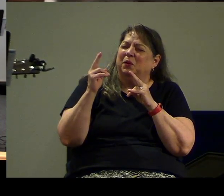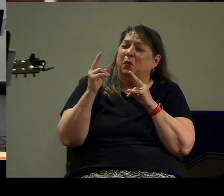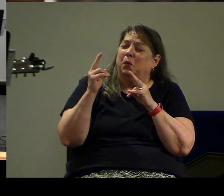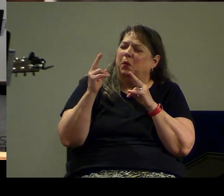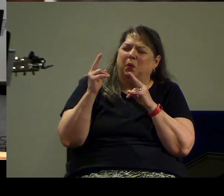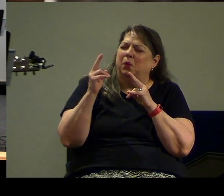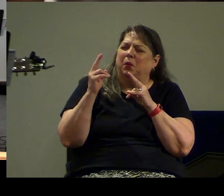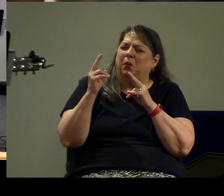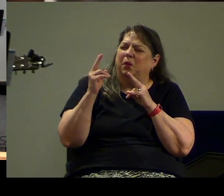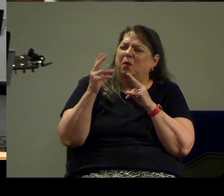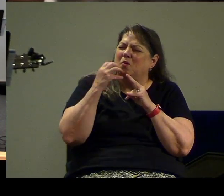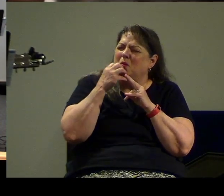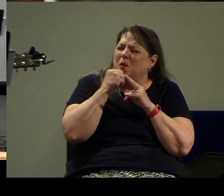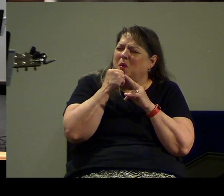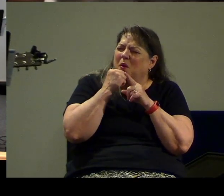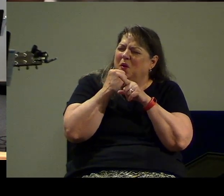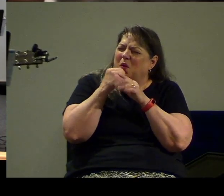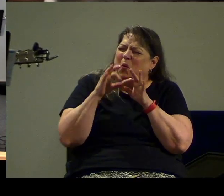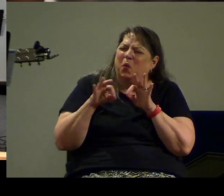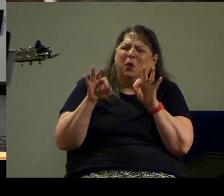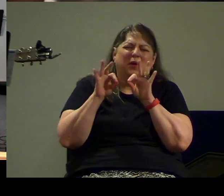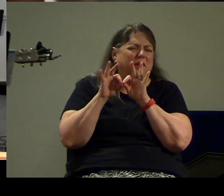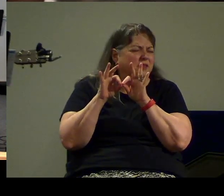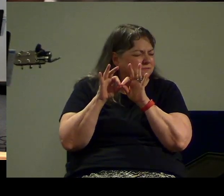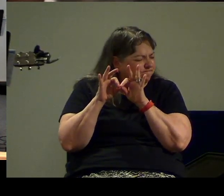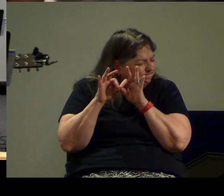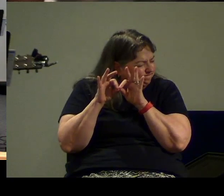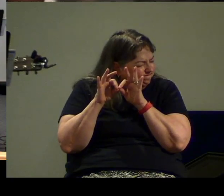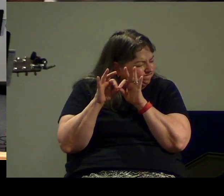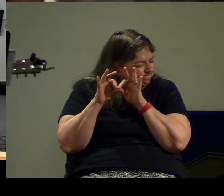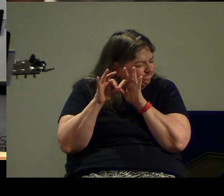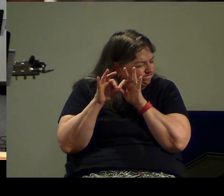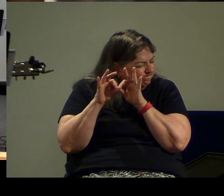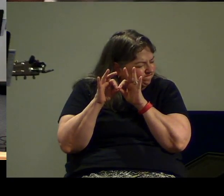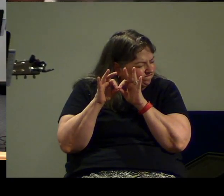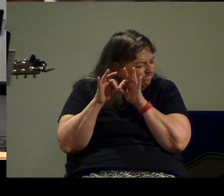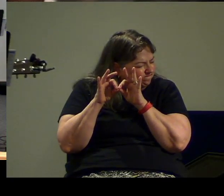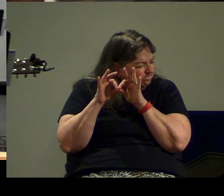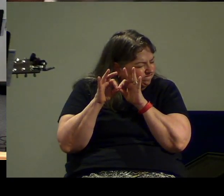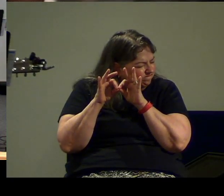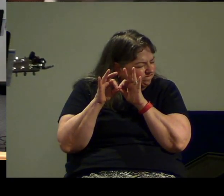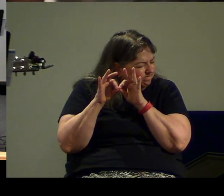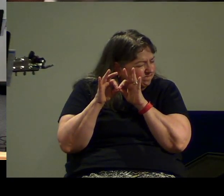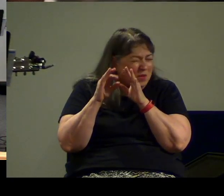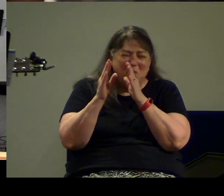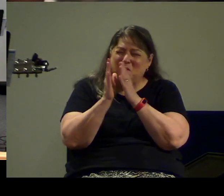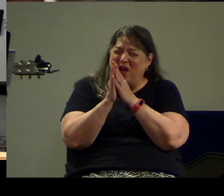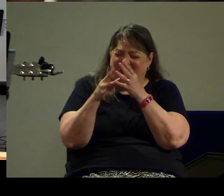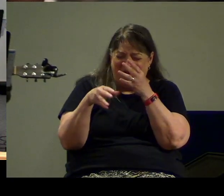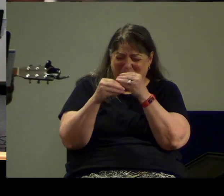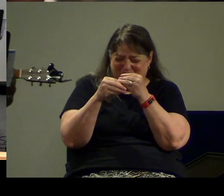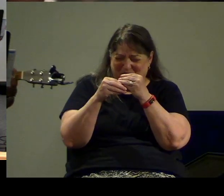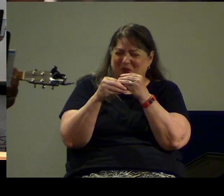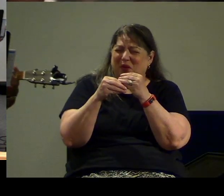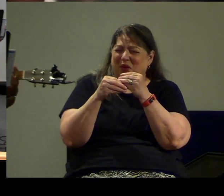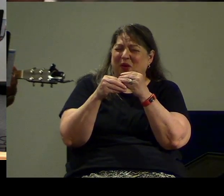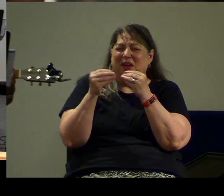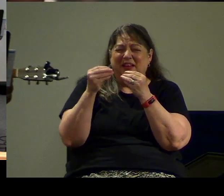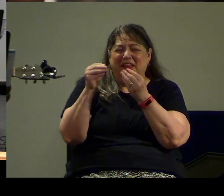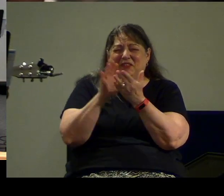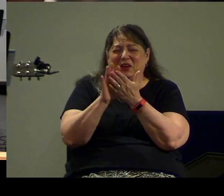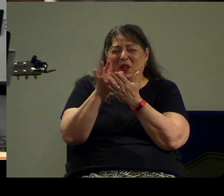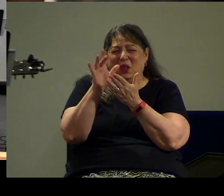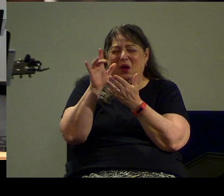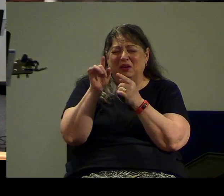because you're so worthy of all of that. I pray all of this, and that you'll be glorified during